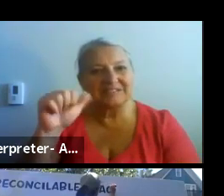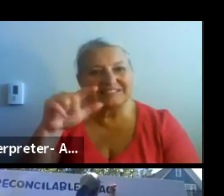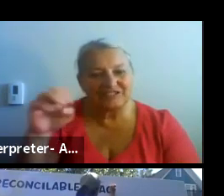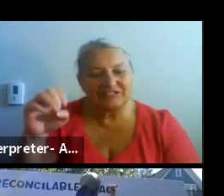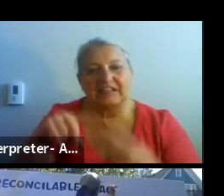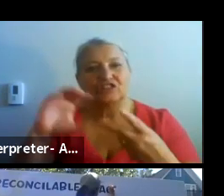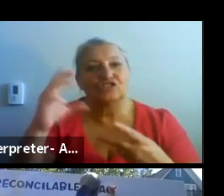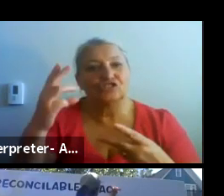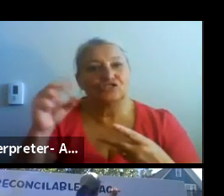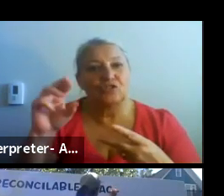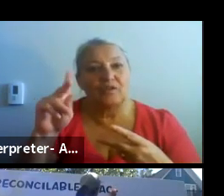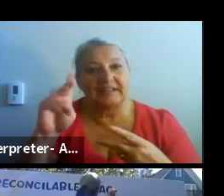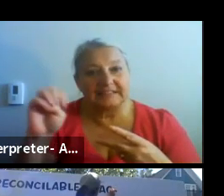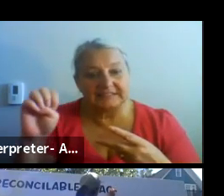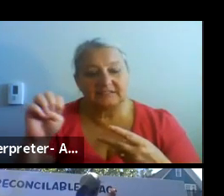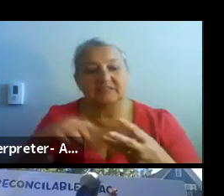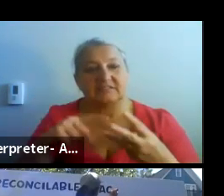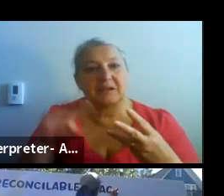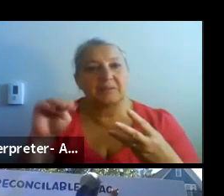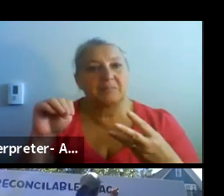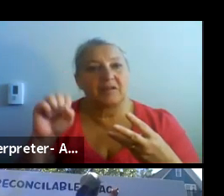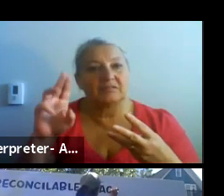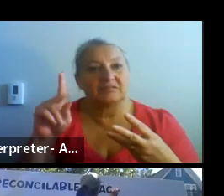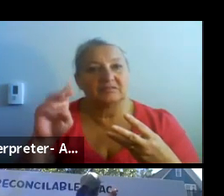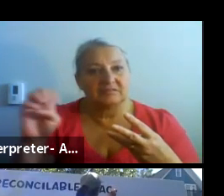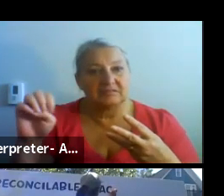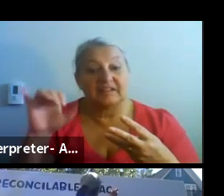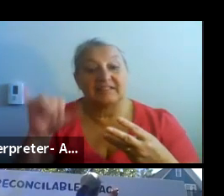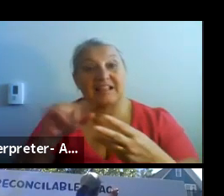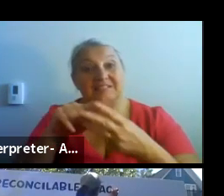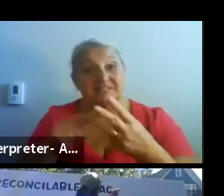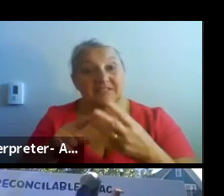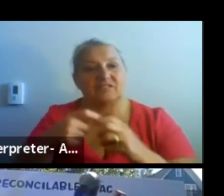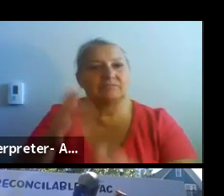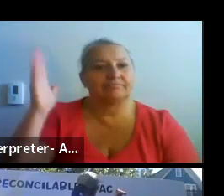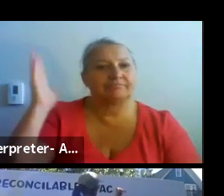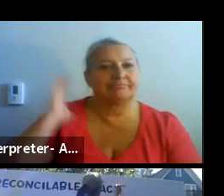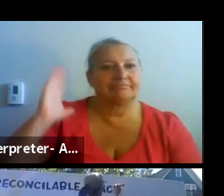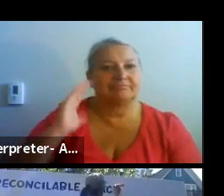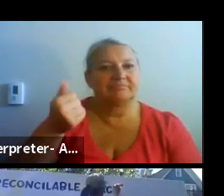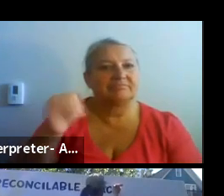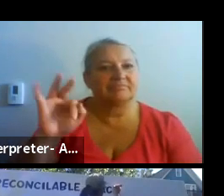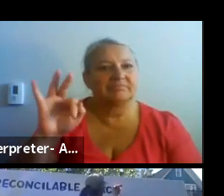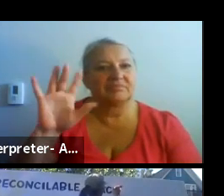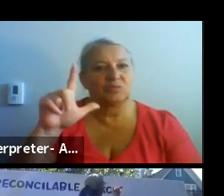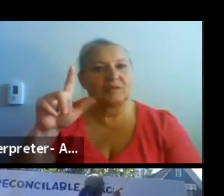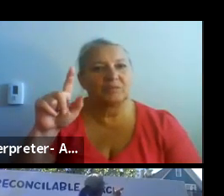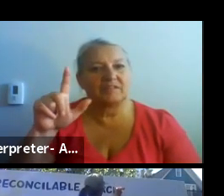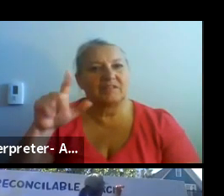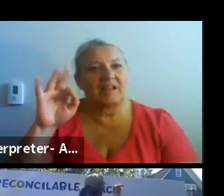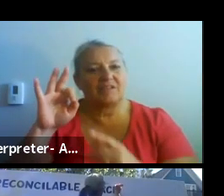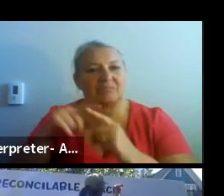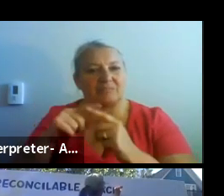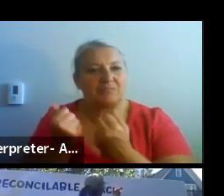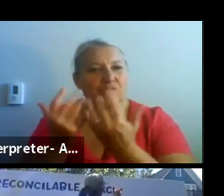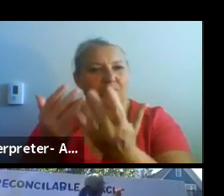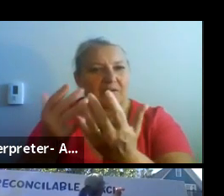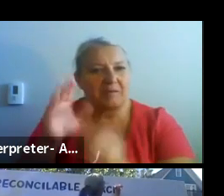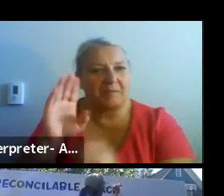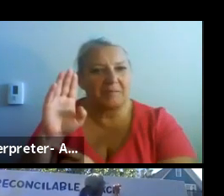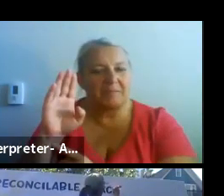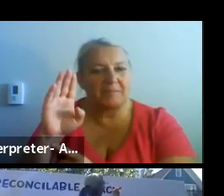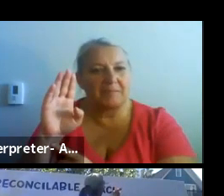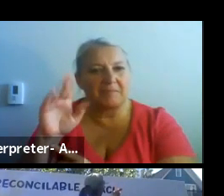Nations. This land is also the site of the 1921 massacre of the burning of Black Wall Street, also known as Tulsa,